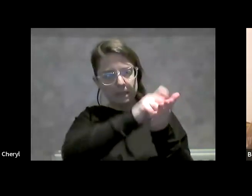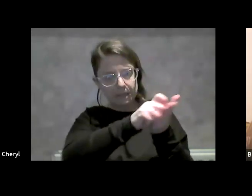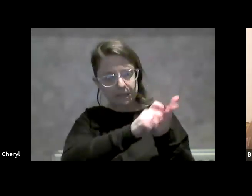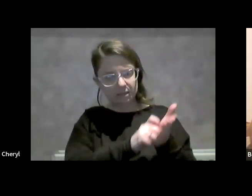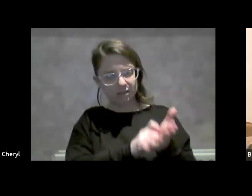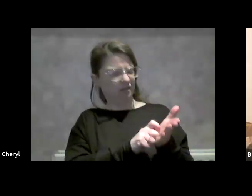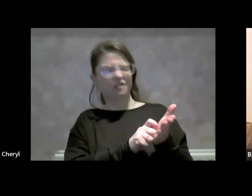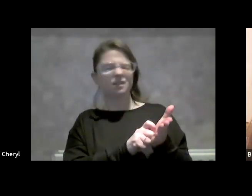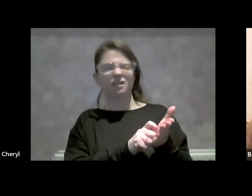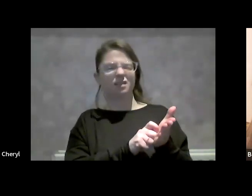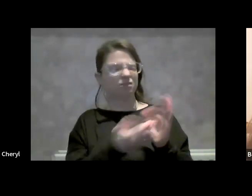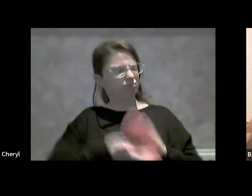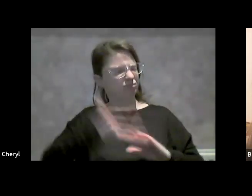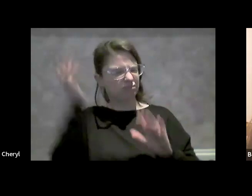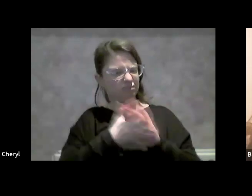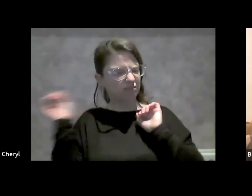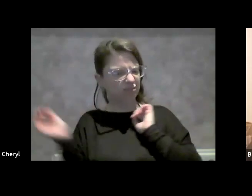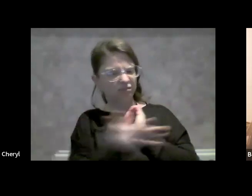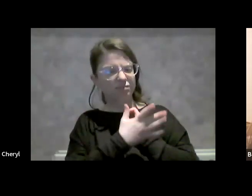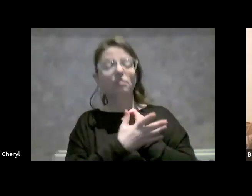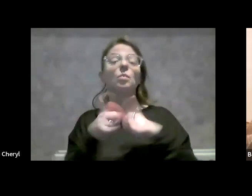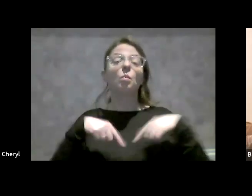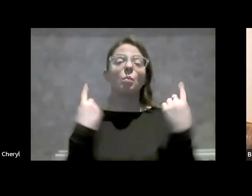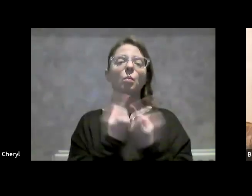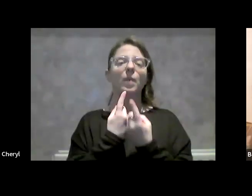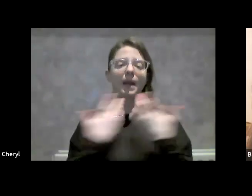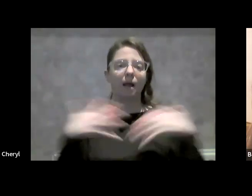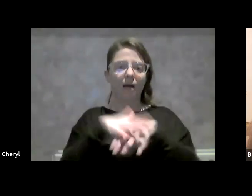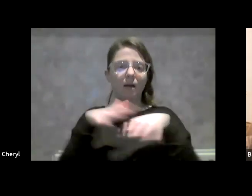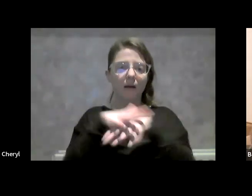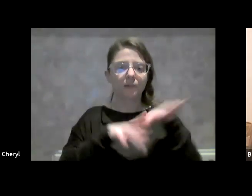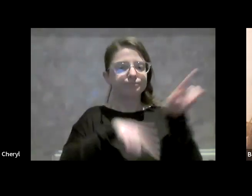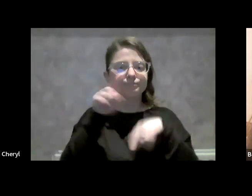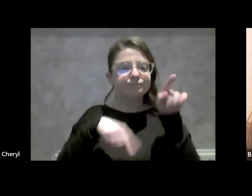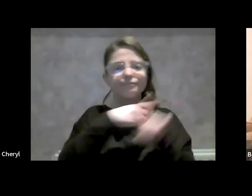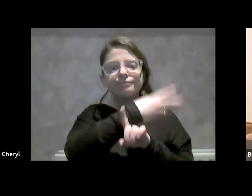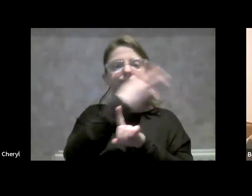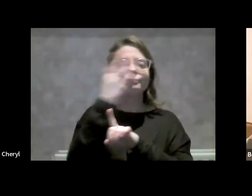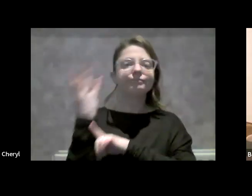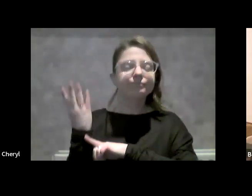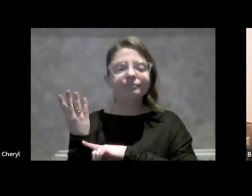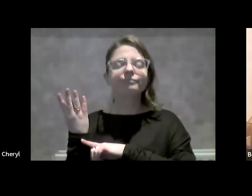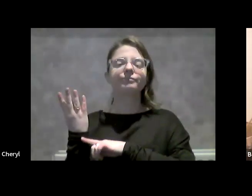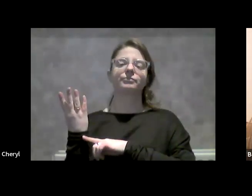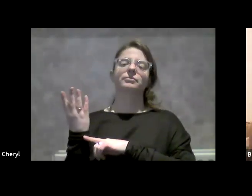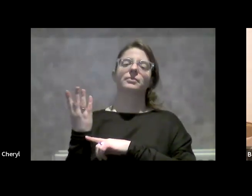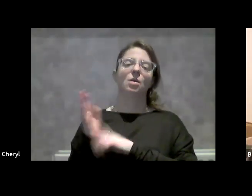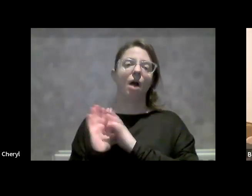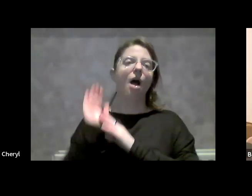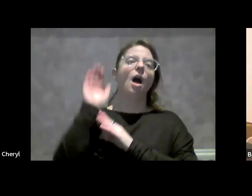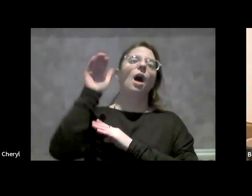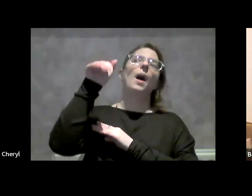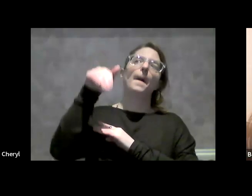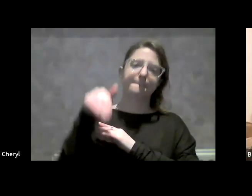we predate by millennia. We are hybrids, fluctuations of a scale. We are running up that hill.